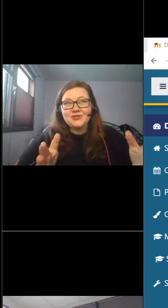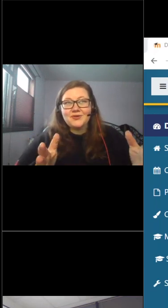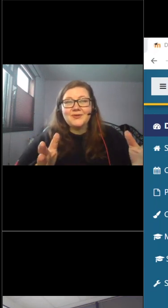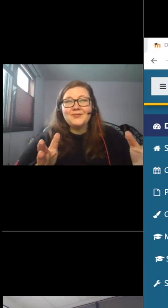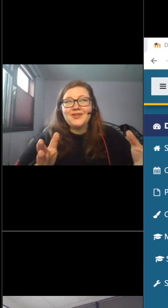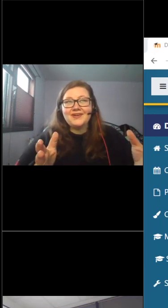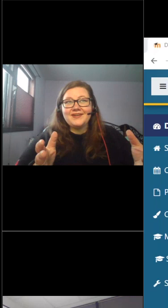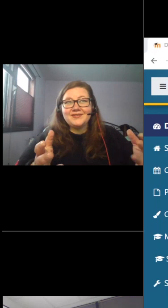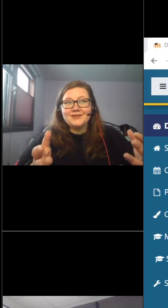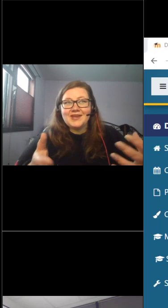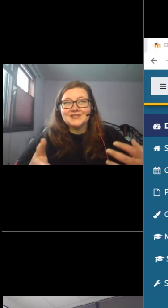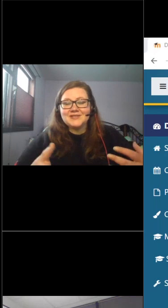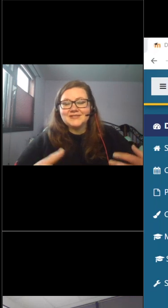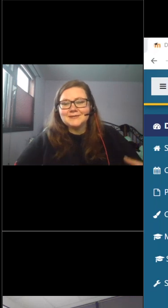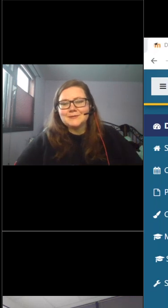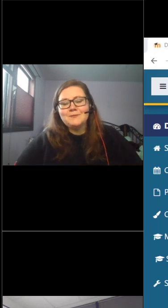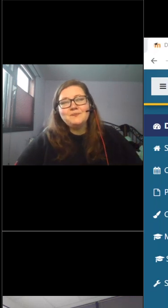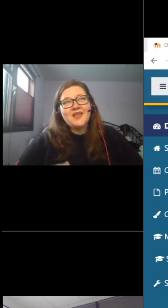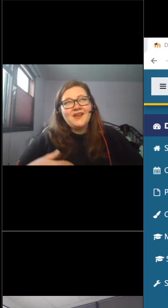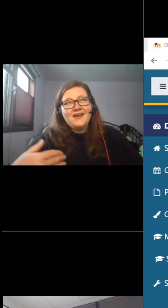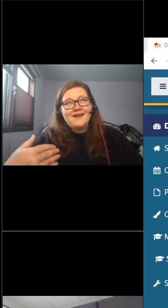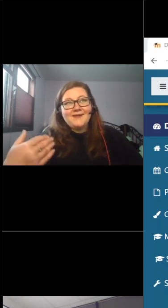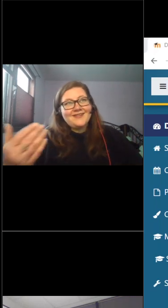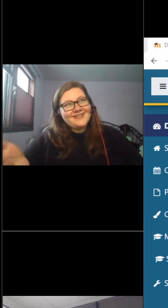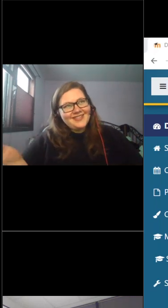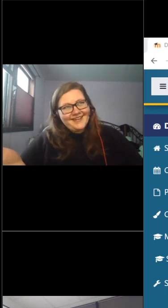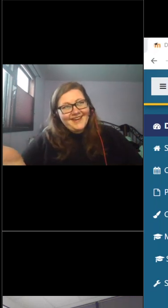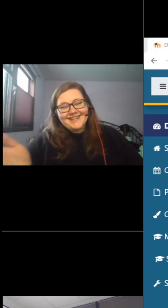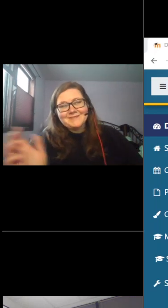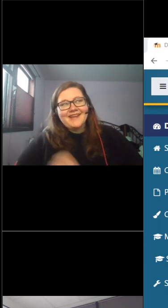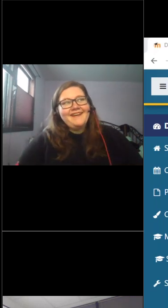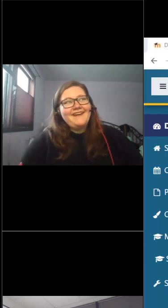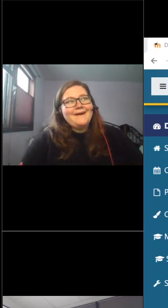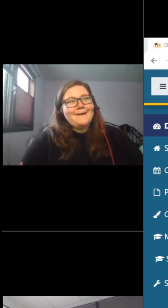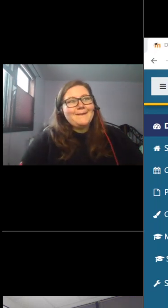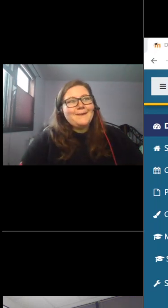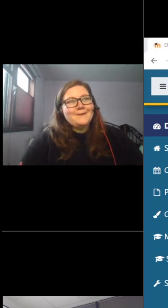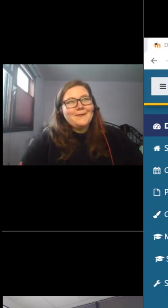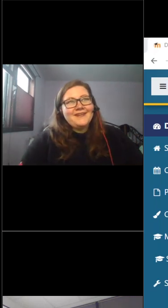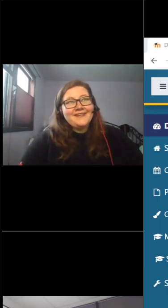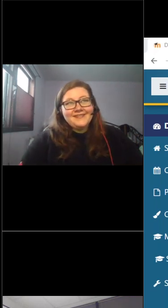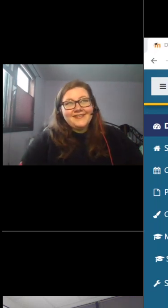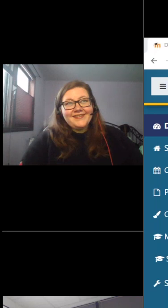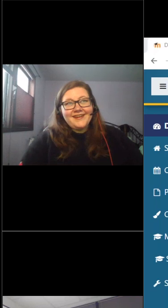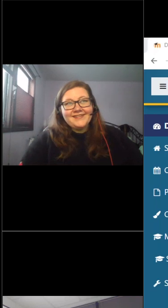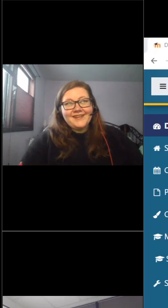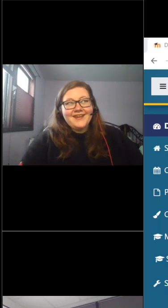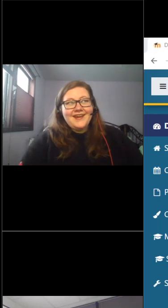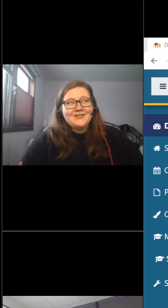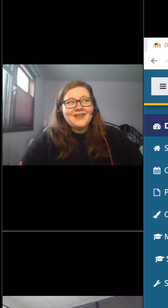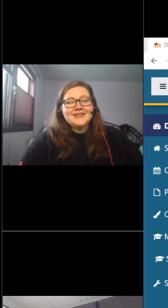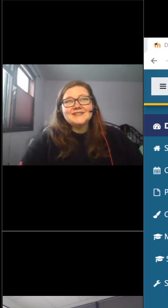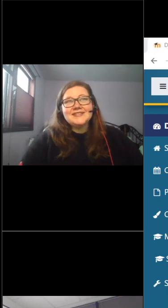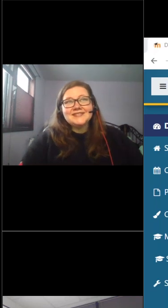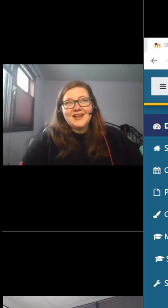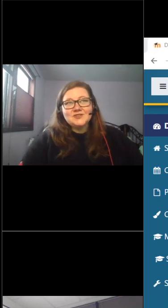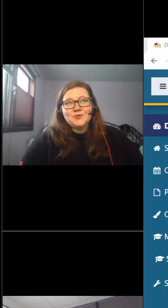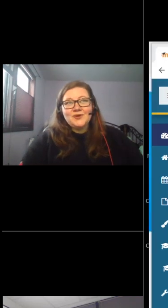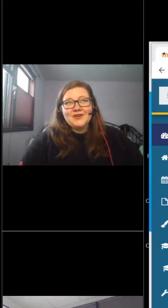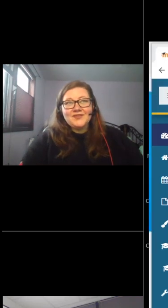walking through the learning management system, or the academy. And what you're looking at right now is